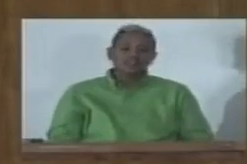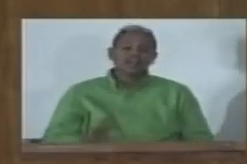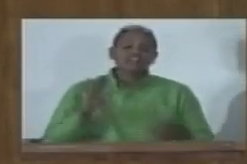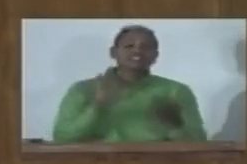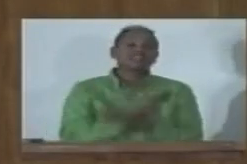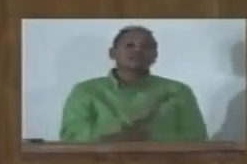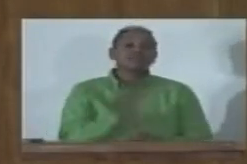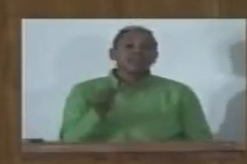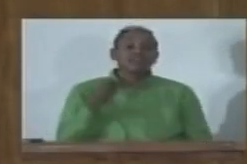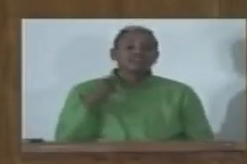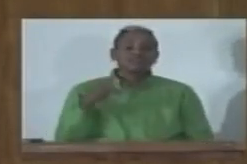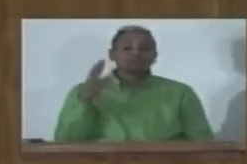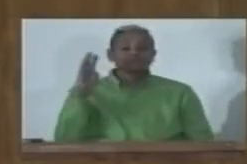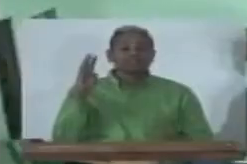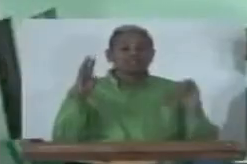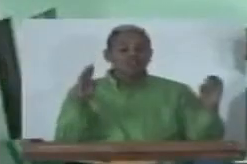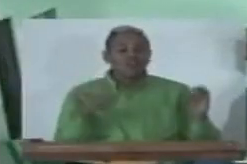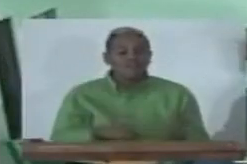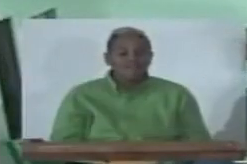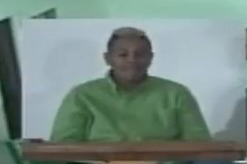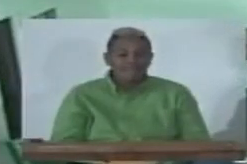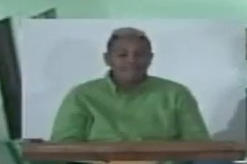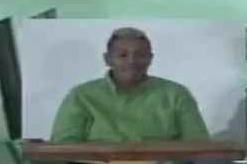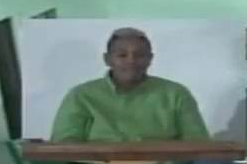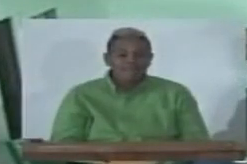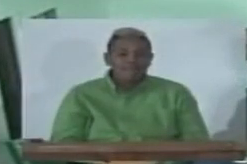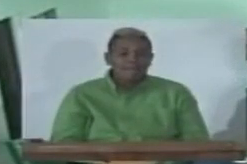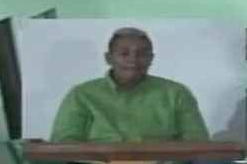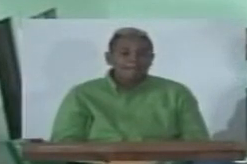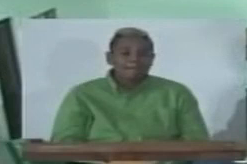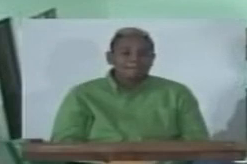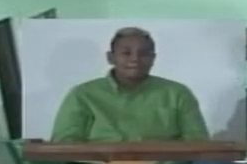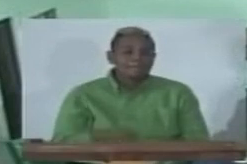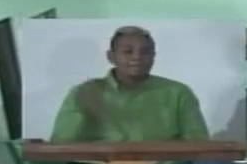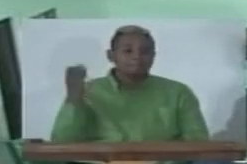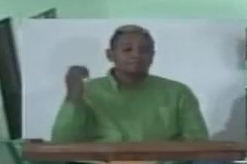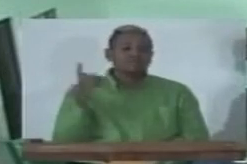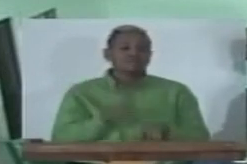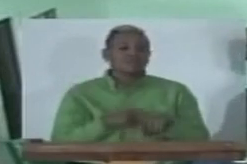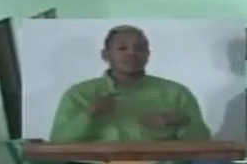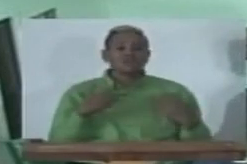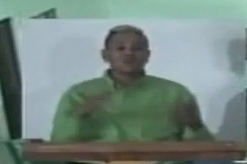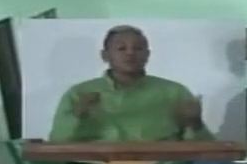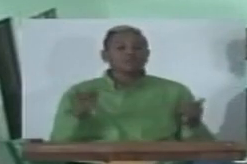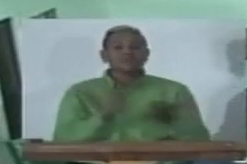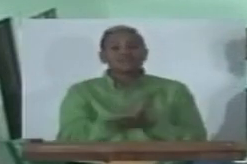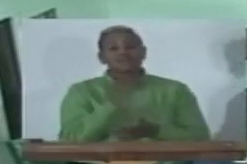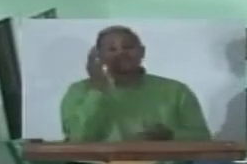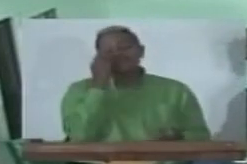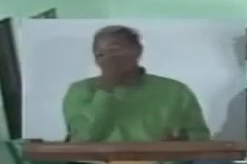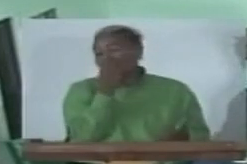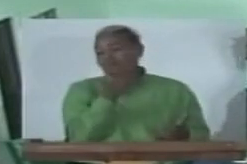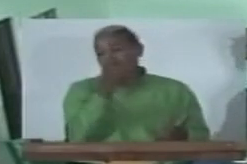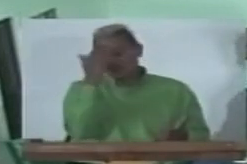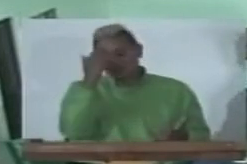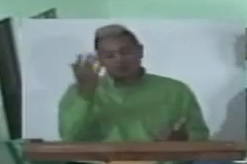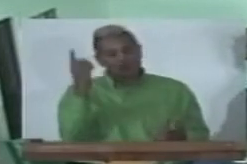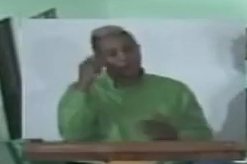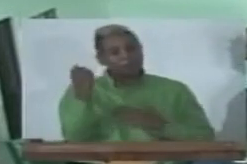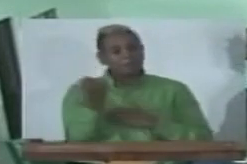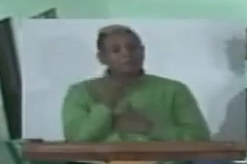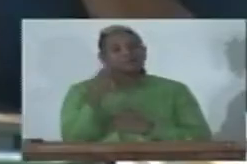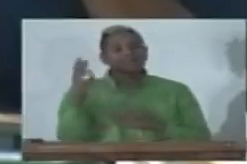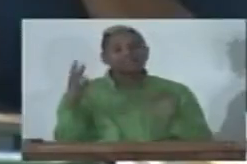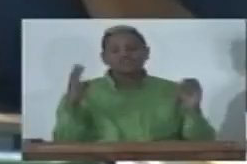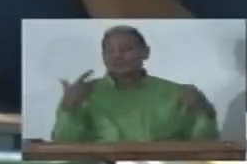give person 6 love many times. I don't want to play domino with my colleague Morris, because I'm sure I get a 6 love. I don't